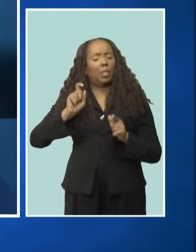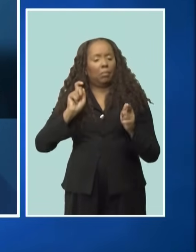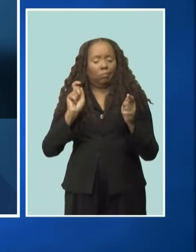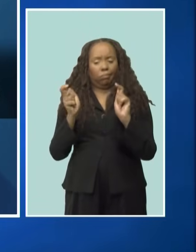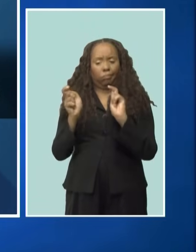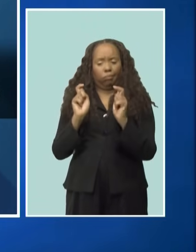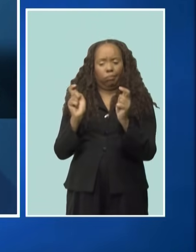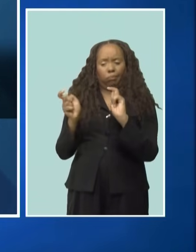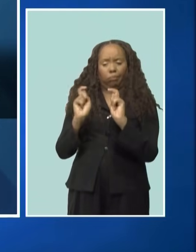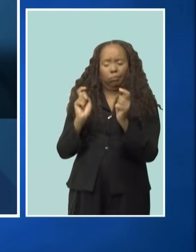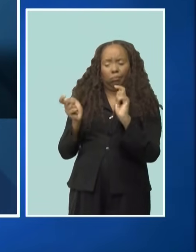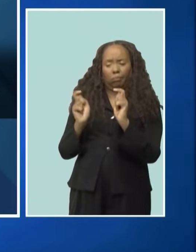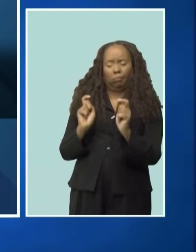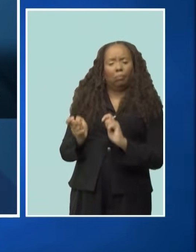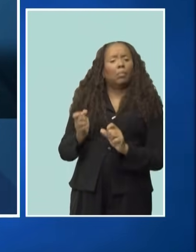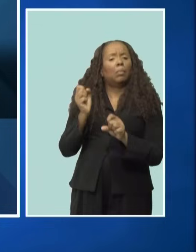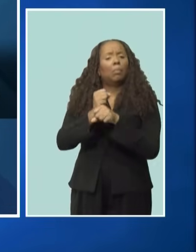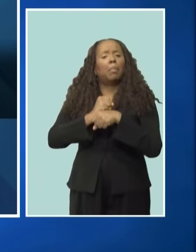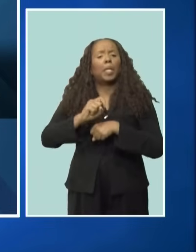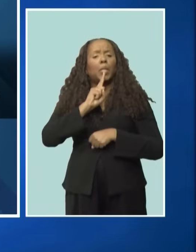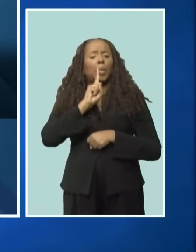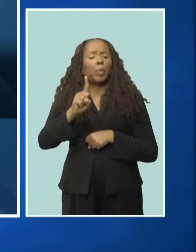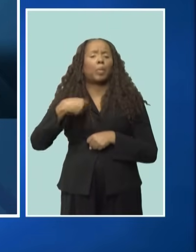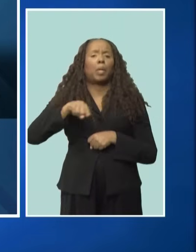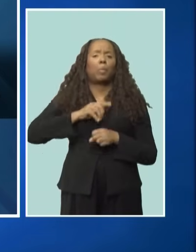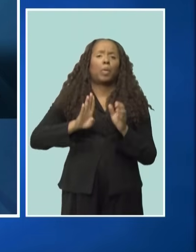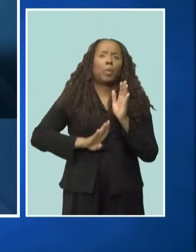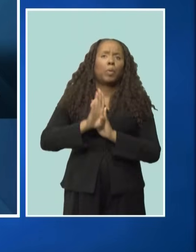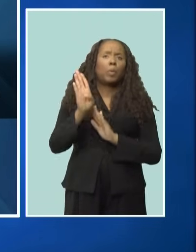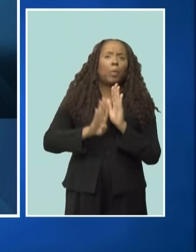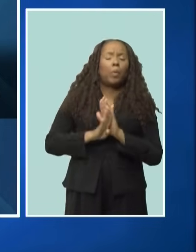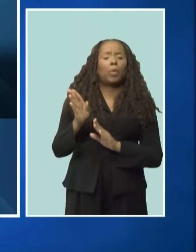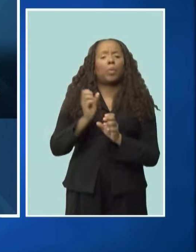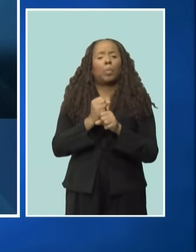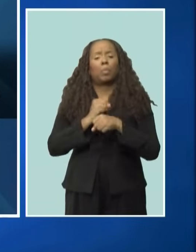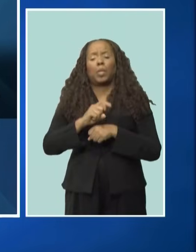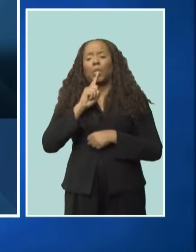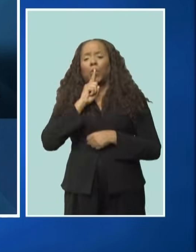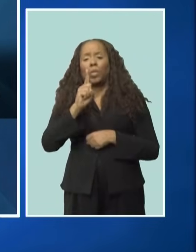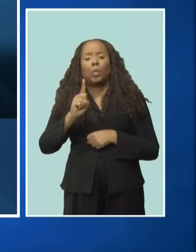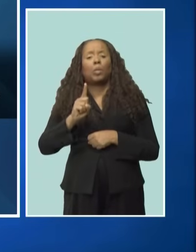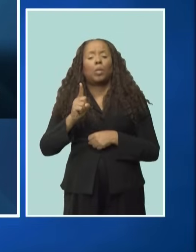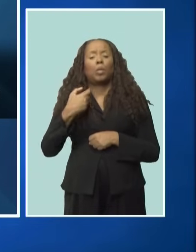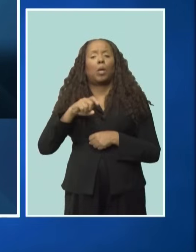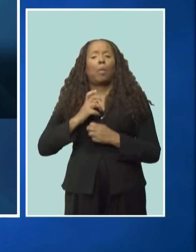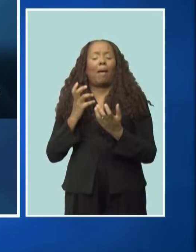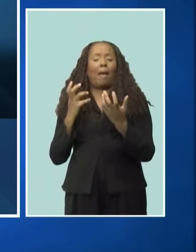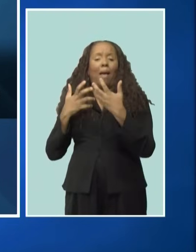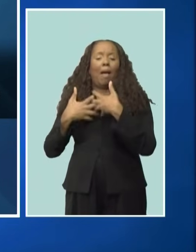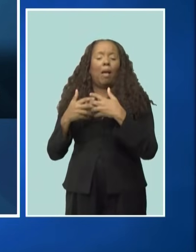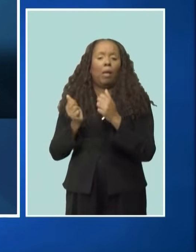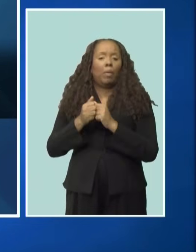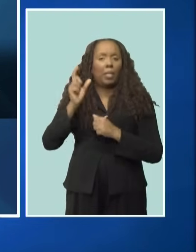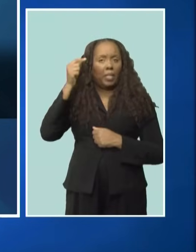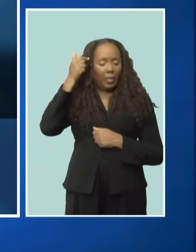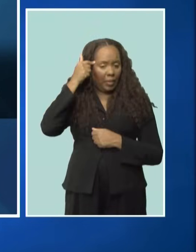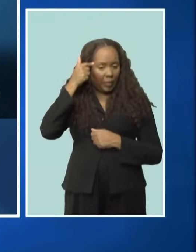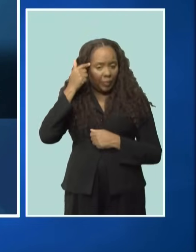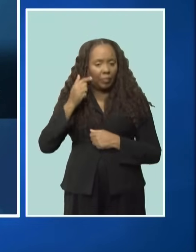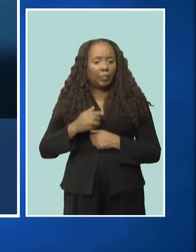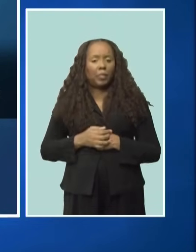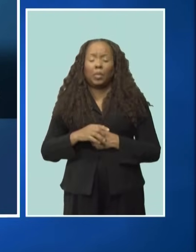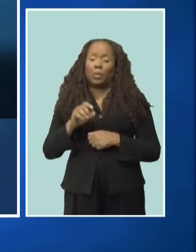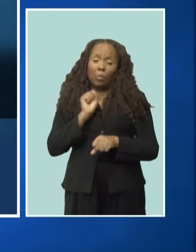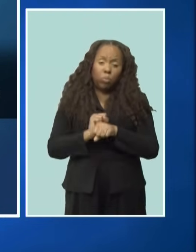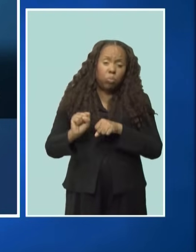in order to ensure the growth trajectory that the government has set in place for the country can be achieved. It takes hard work and